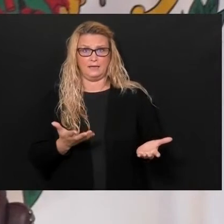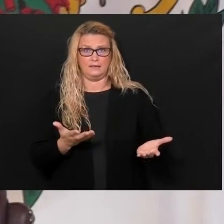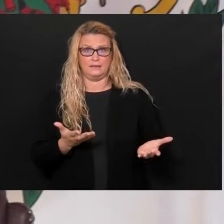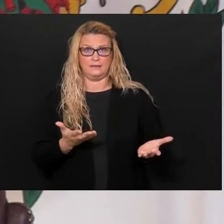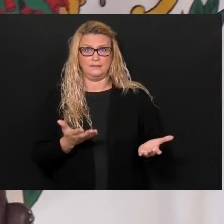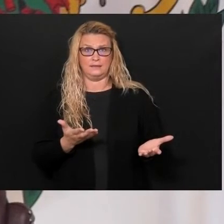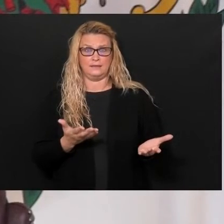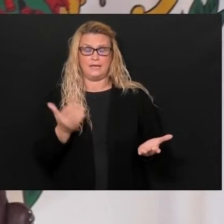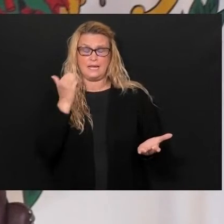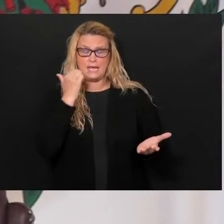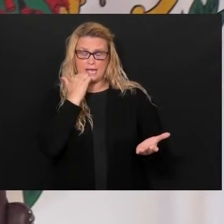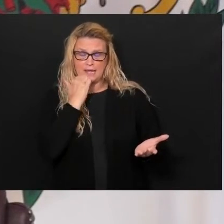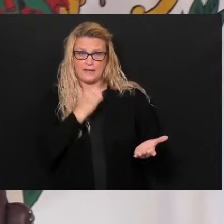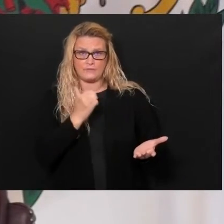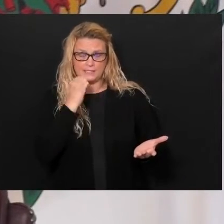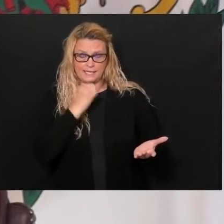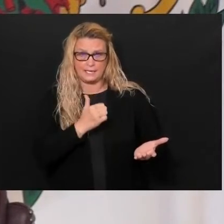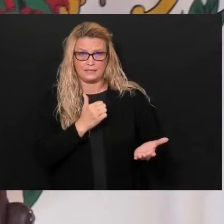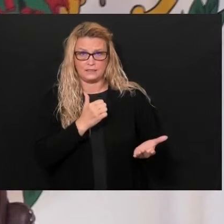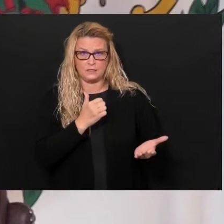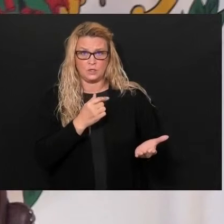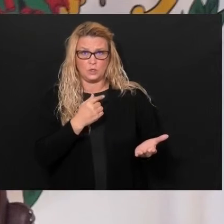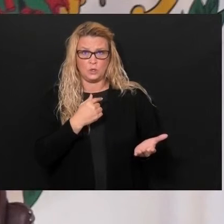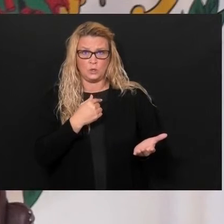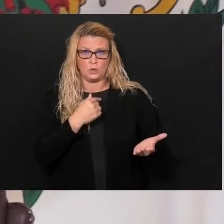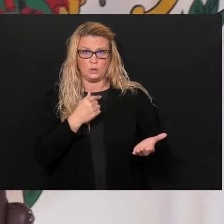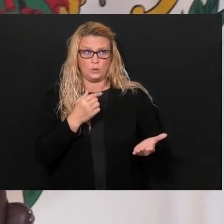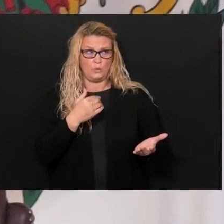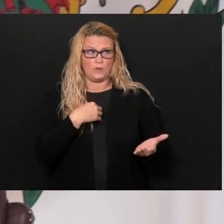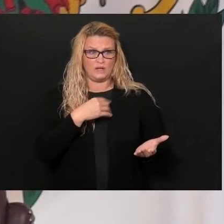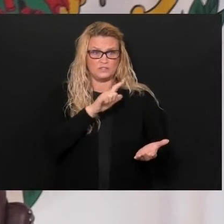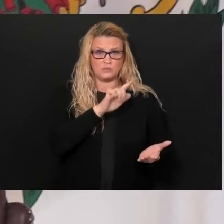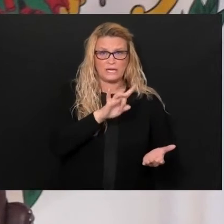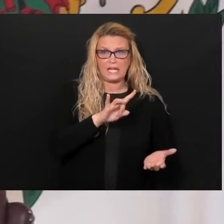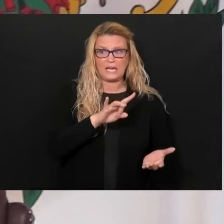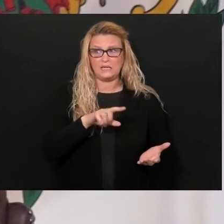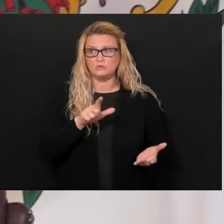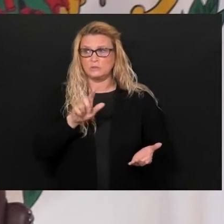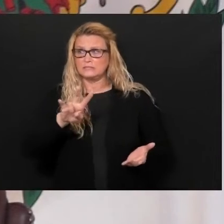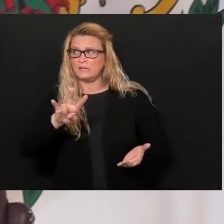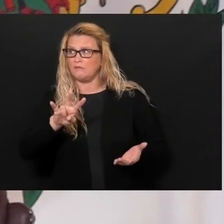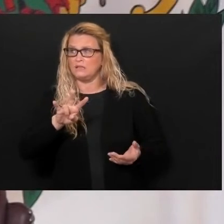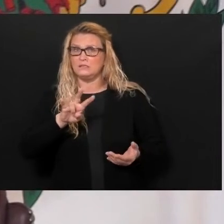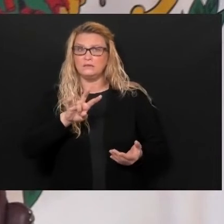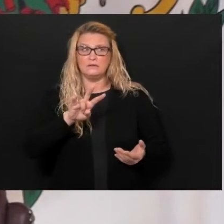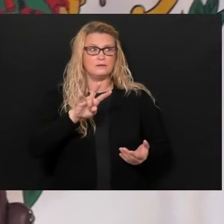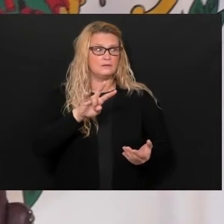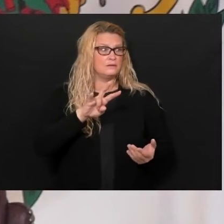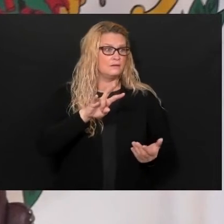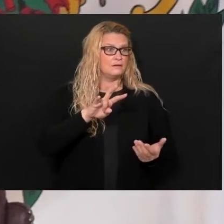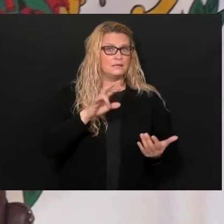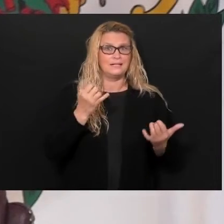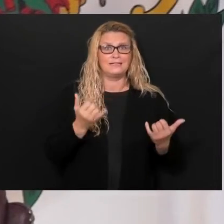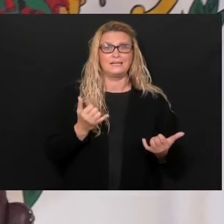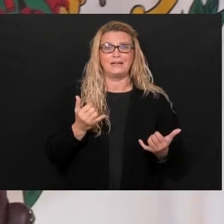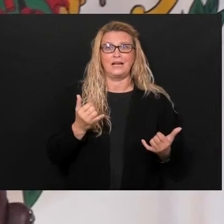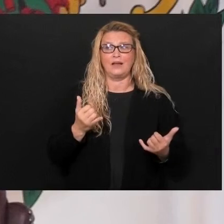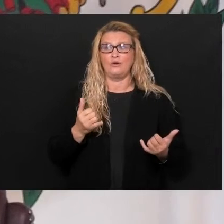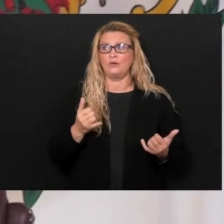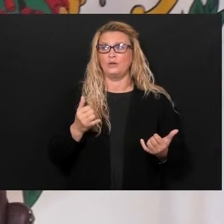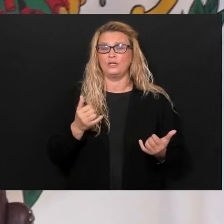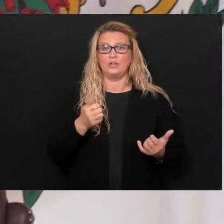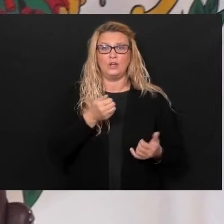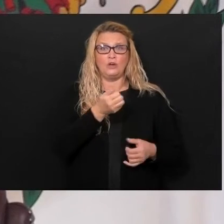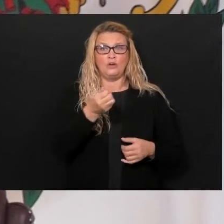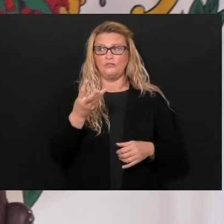that we're walking in here, it's 28, 27, and now we went through a